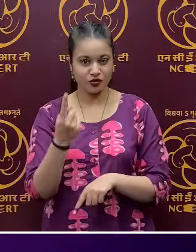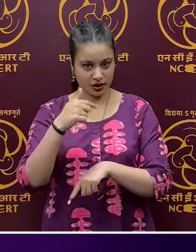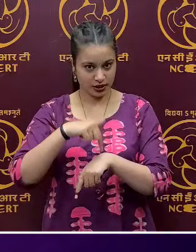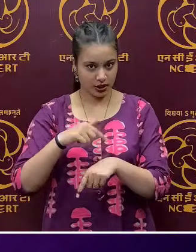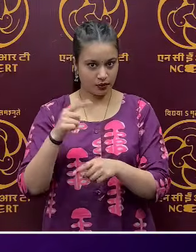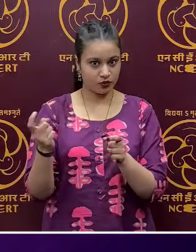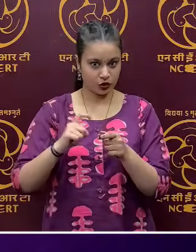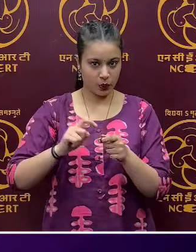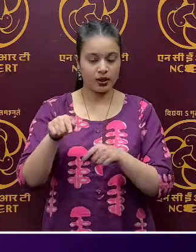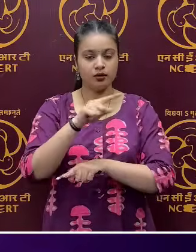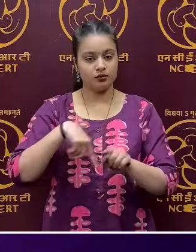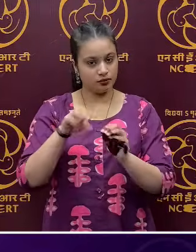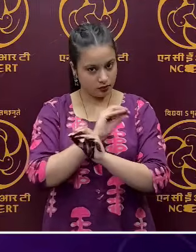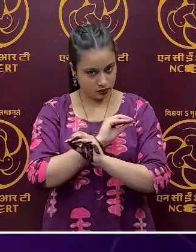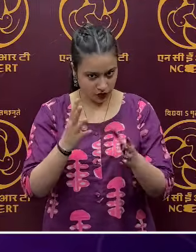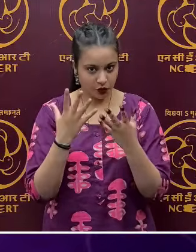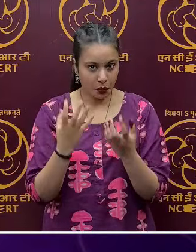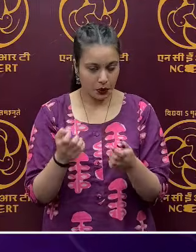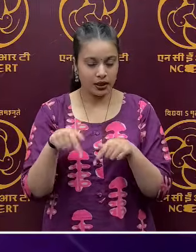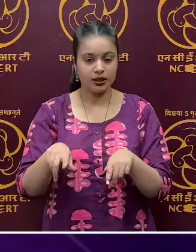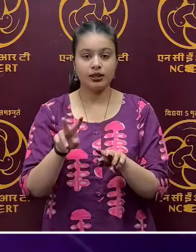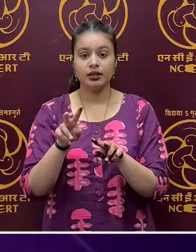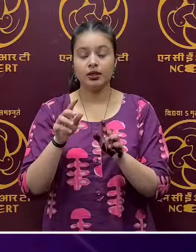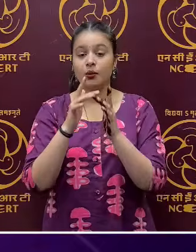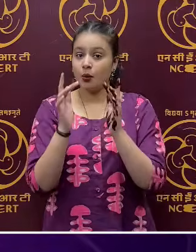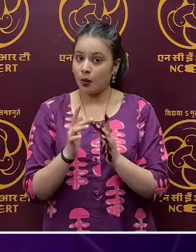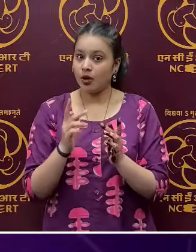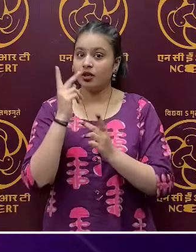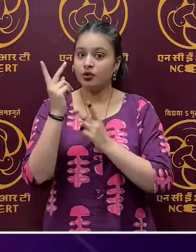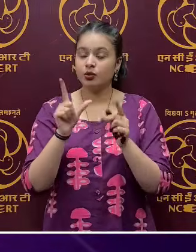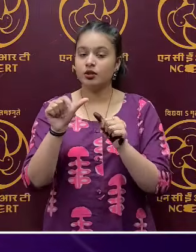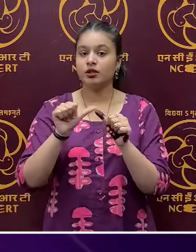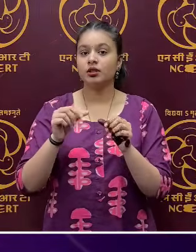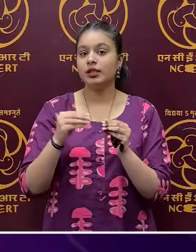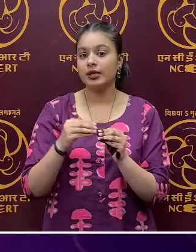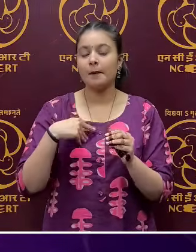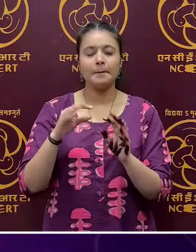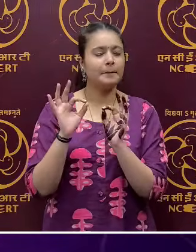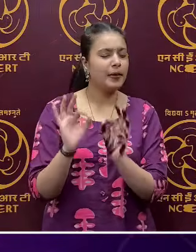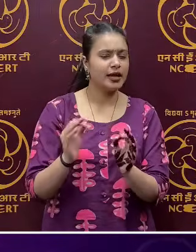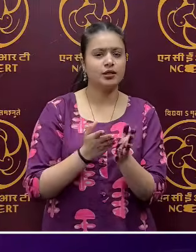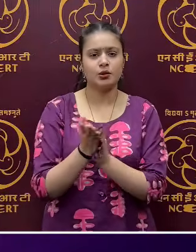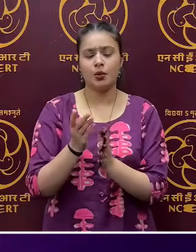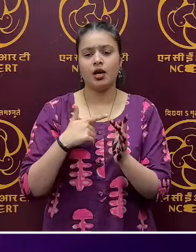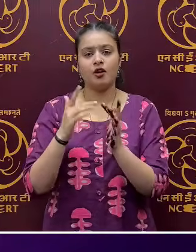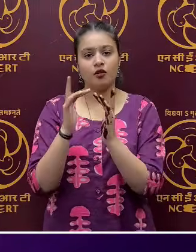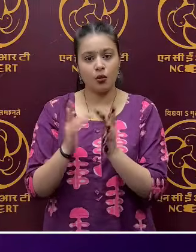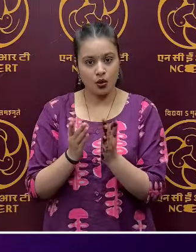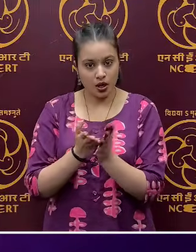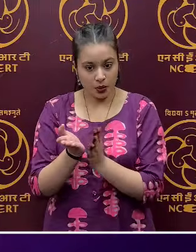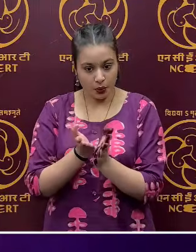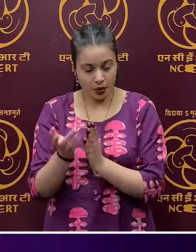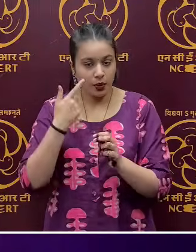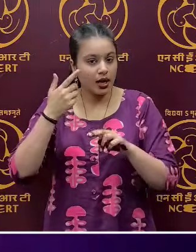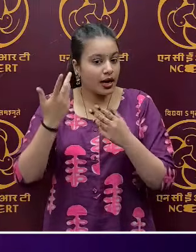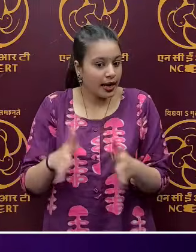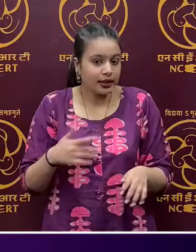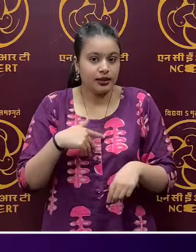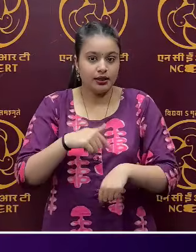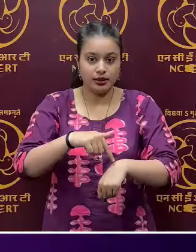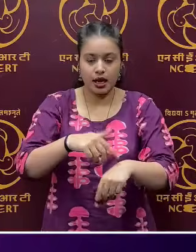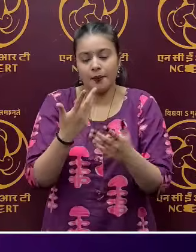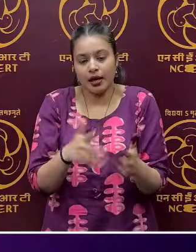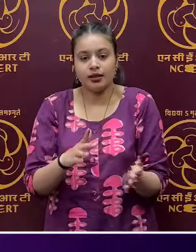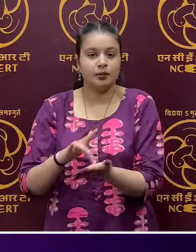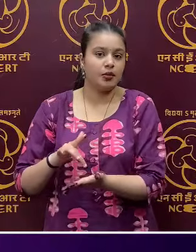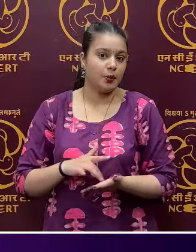time, for them I just want to say that virtual lab is an excellent educational tool that helps us perform simulations anytime, anywhere,